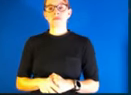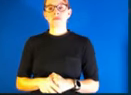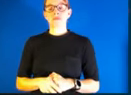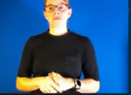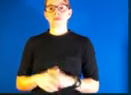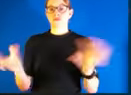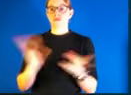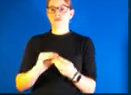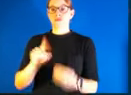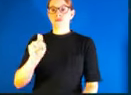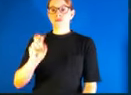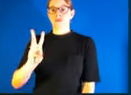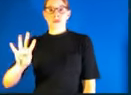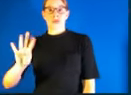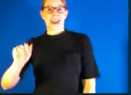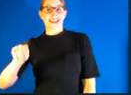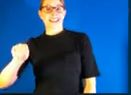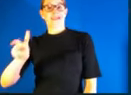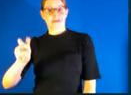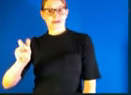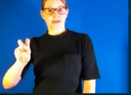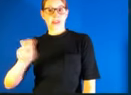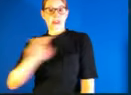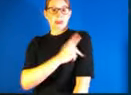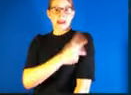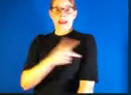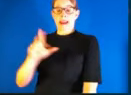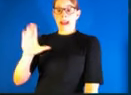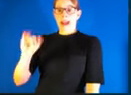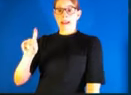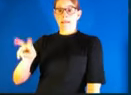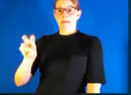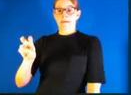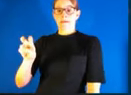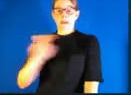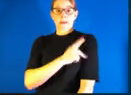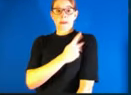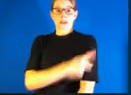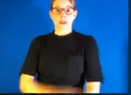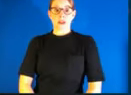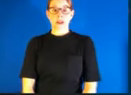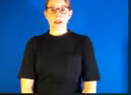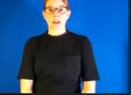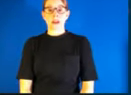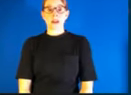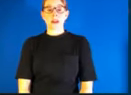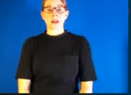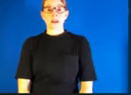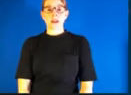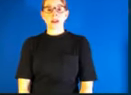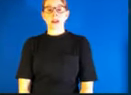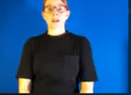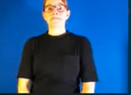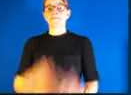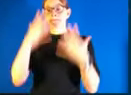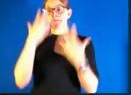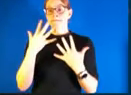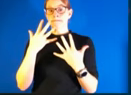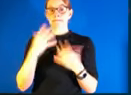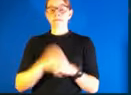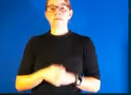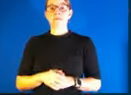164 active patients. Of those active infections, 13 are fully vaccinated. Unfortunately, we did have